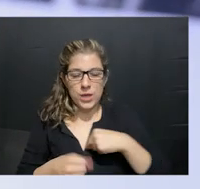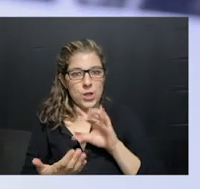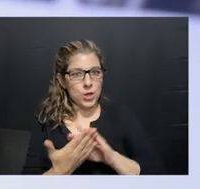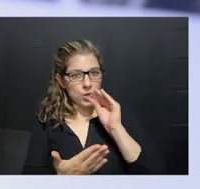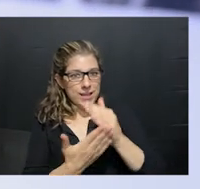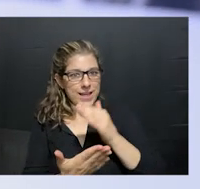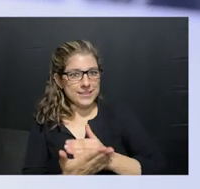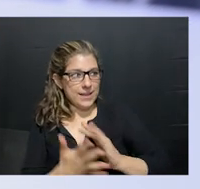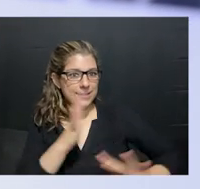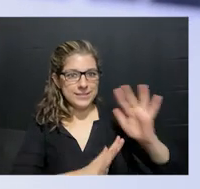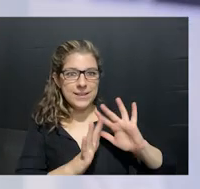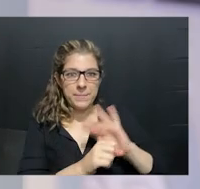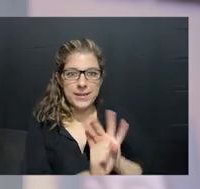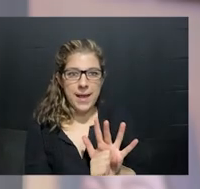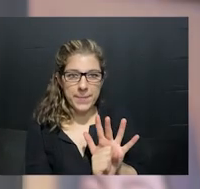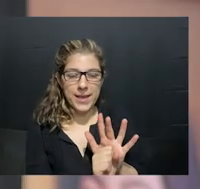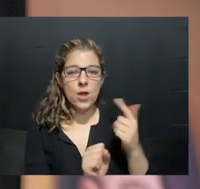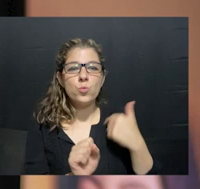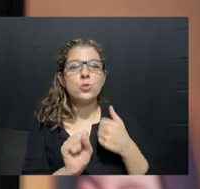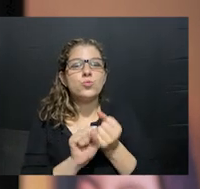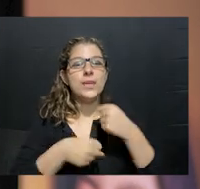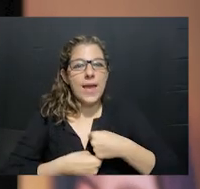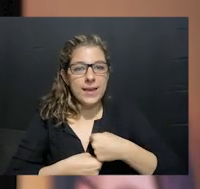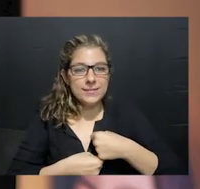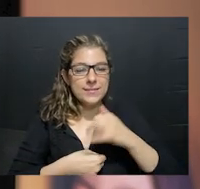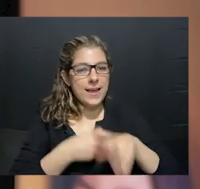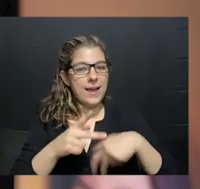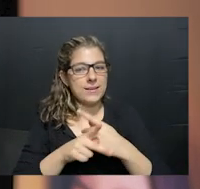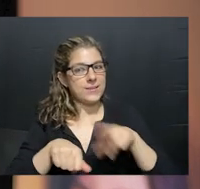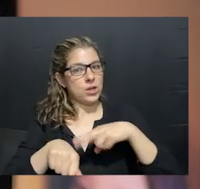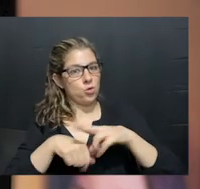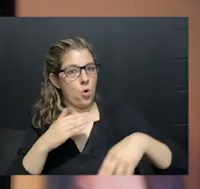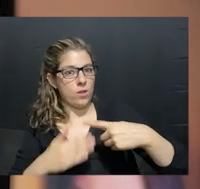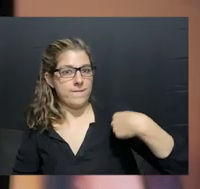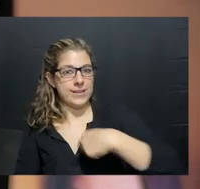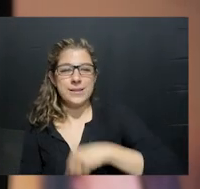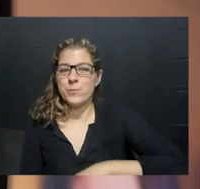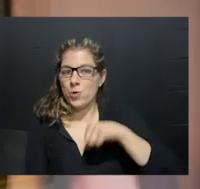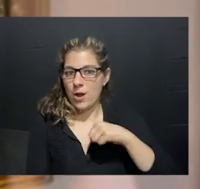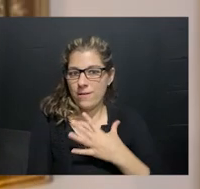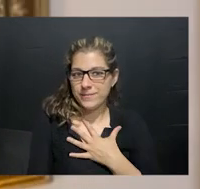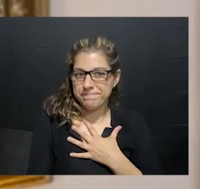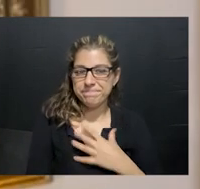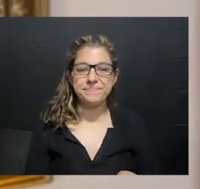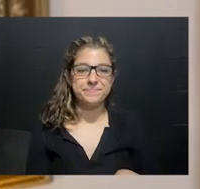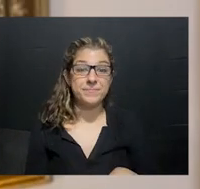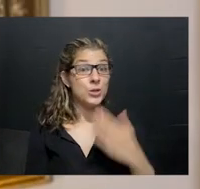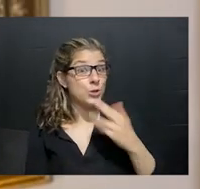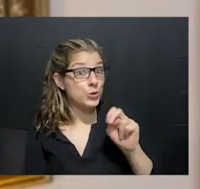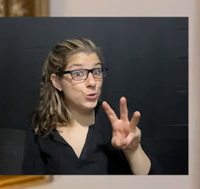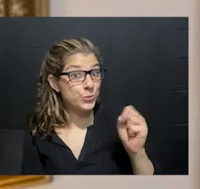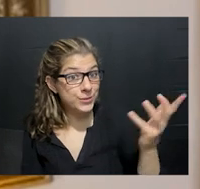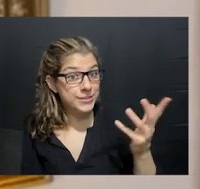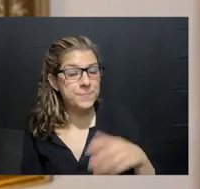the lessons of this pandemic and that we create that kind of nation that all of us can be proud of. The good news